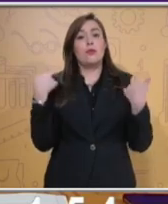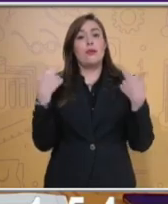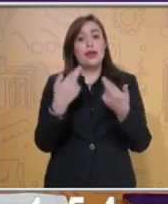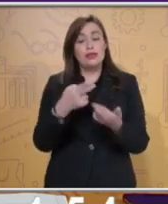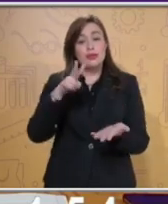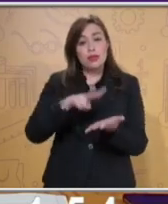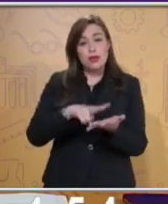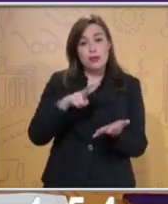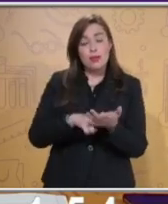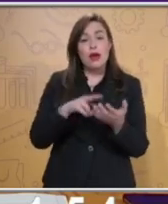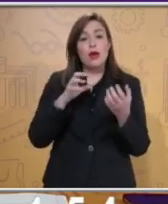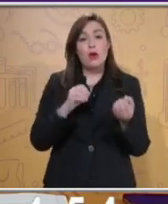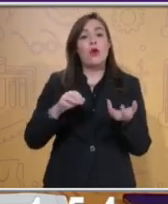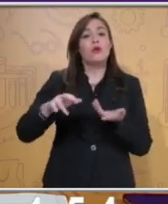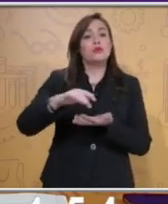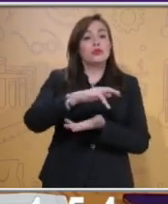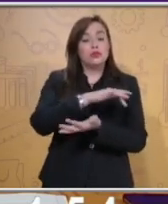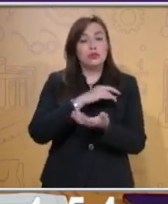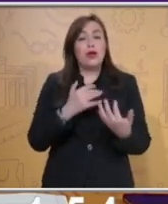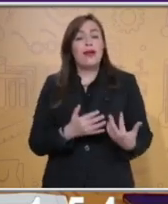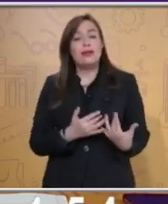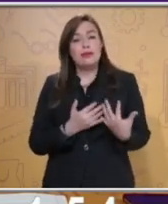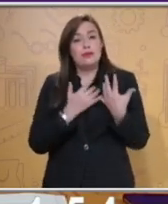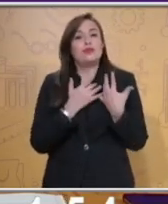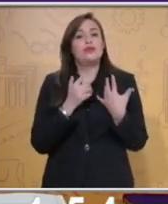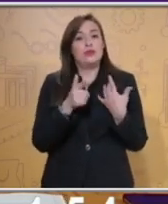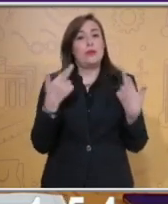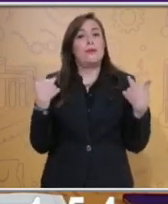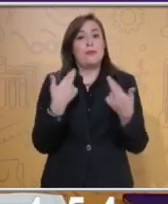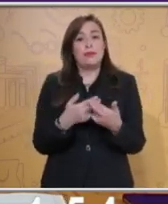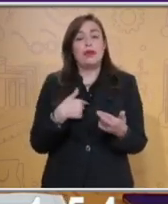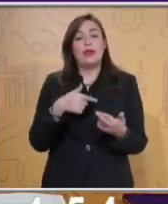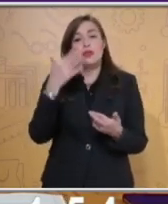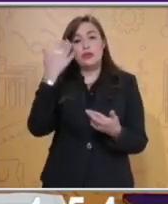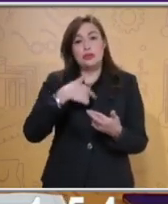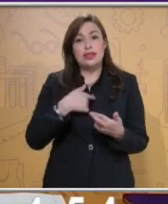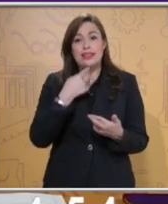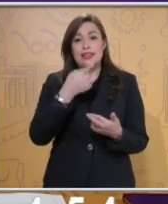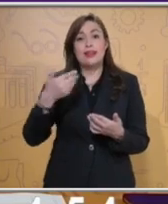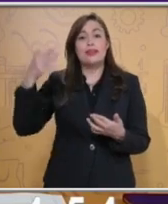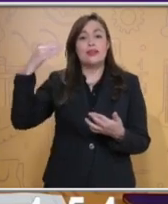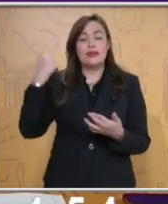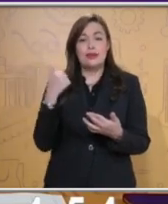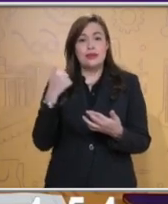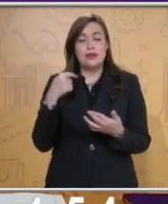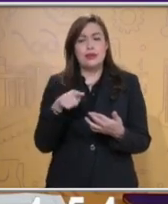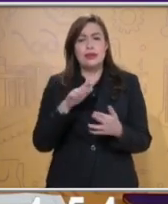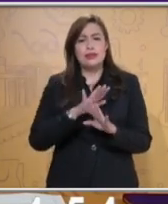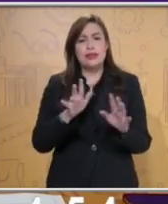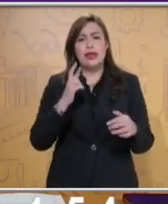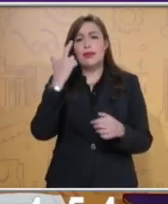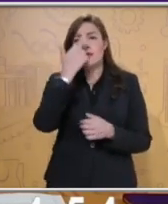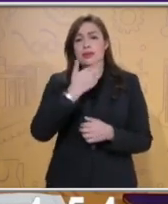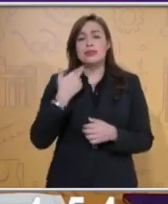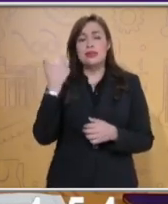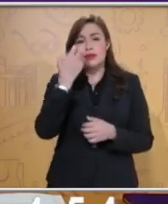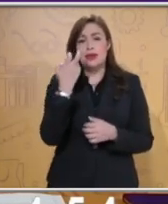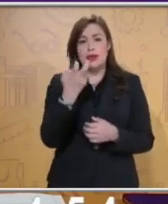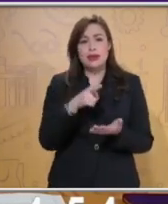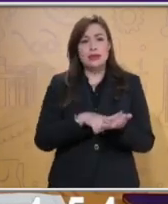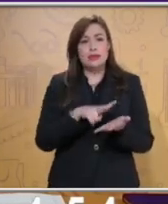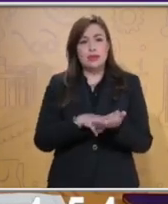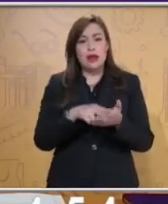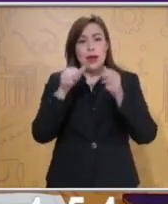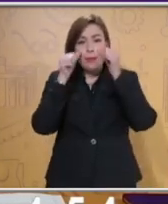your socio-emotional teacher. And today we're going to review some of those social values. Pay attention to